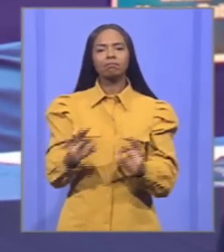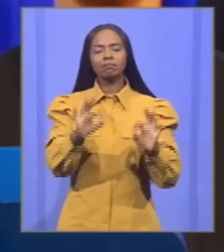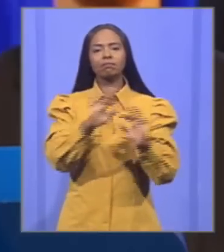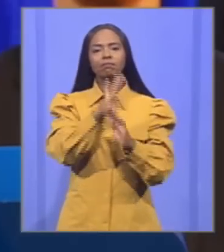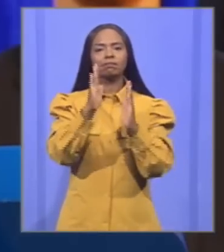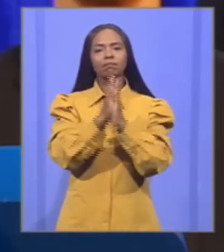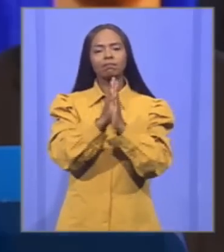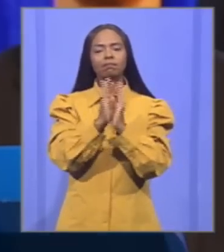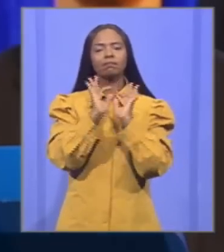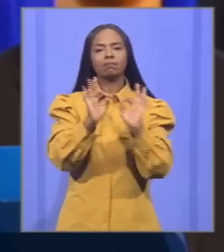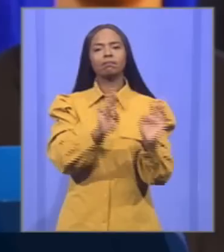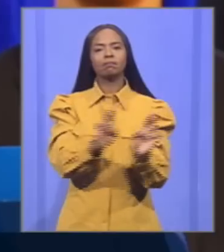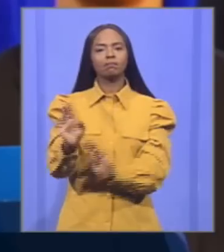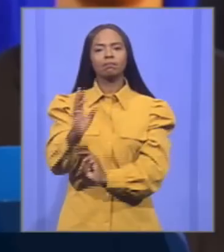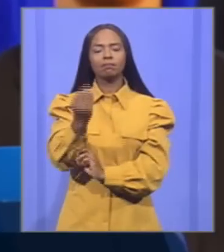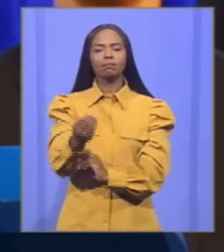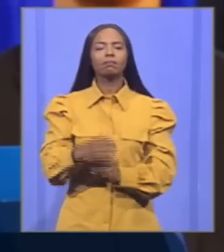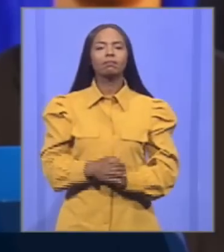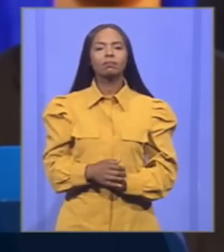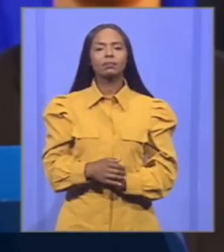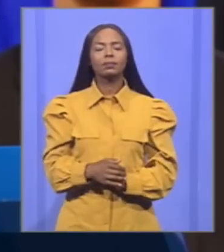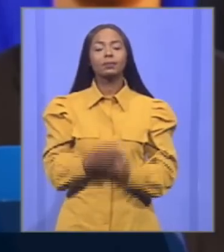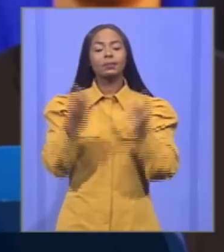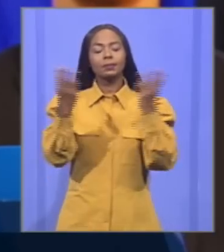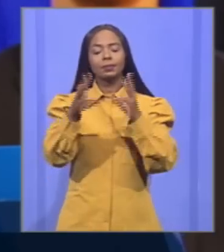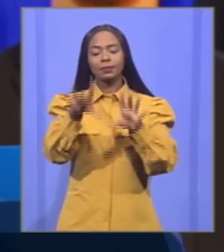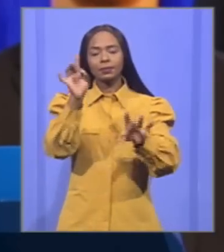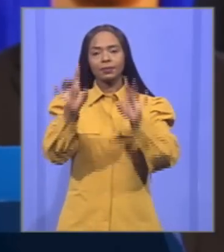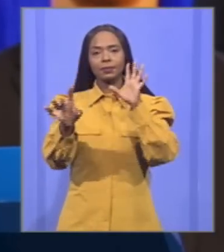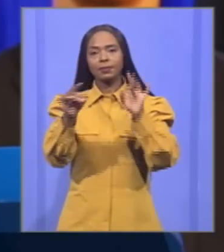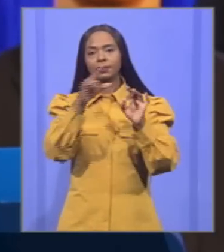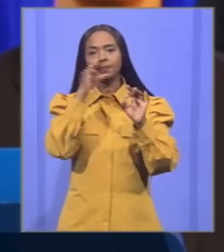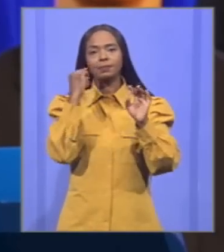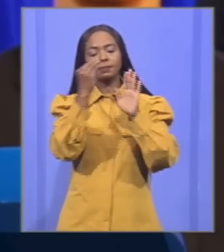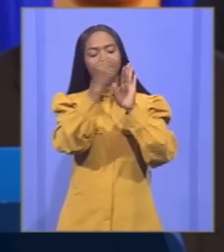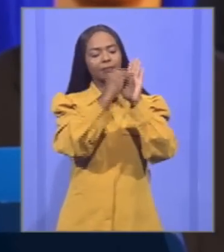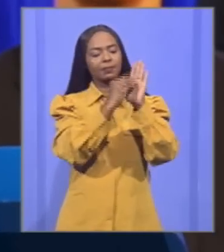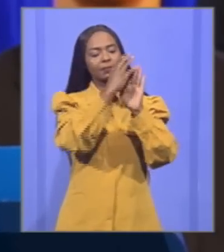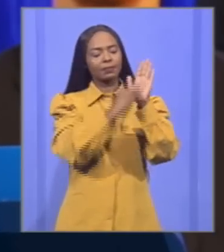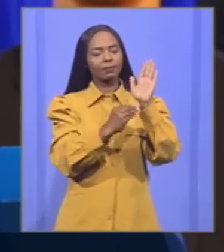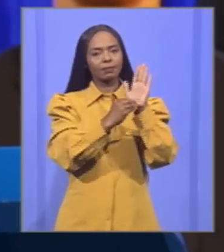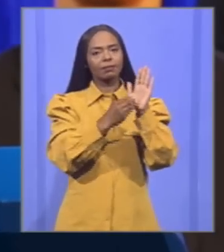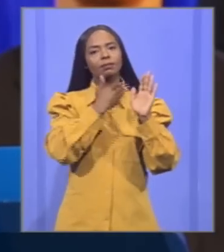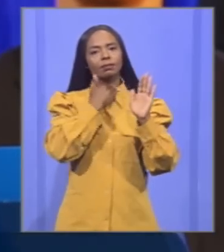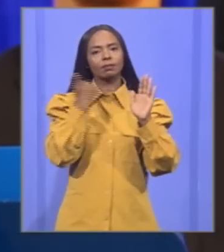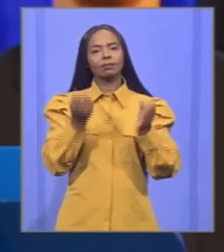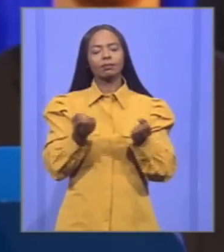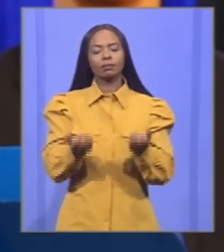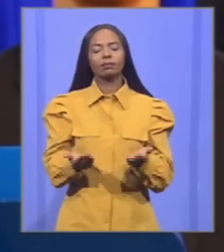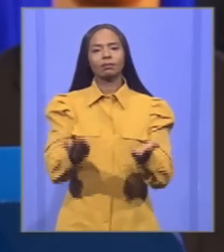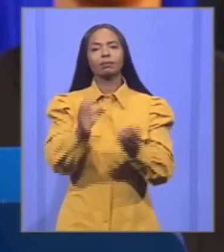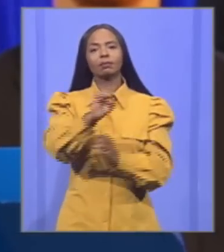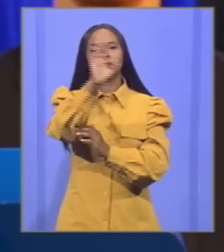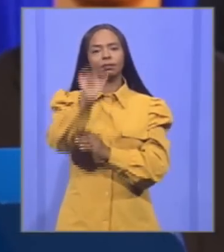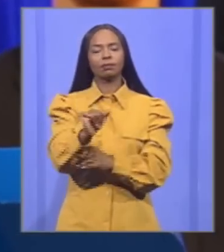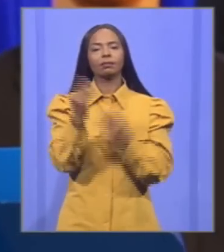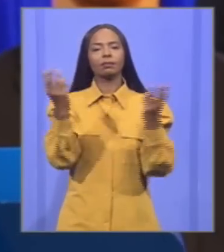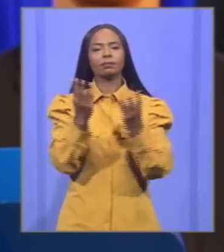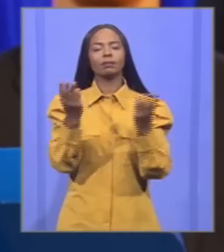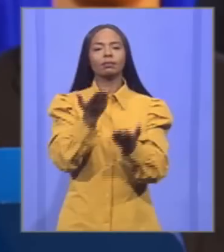are convinced that the people we have chosen are the very best South Africa has to offer, who's available